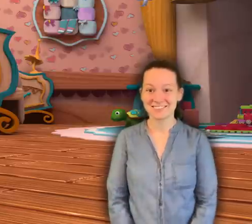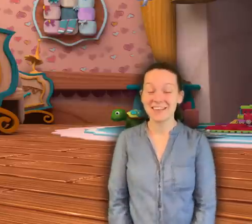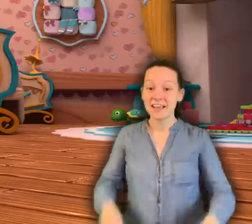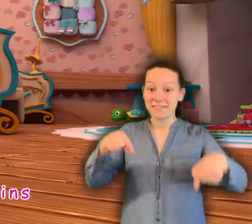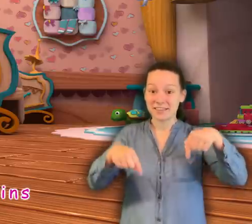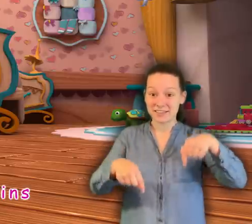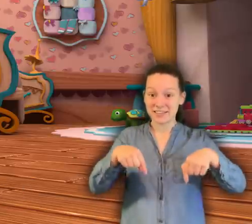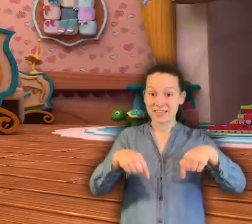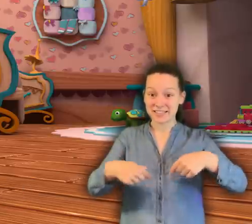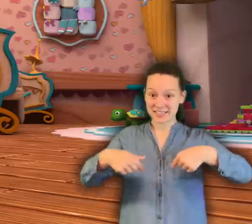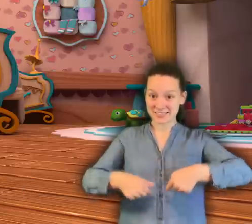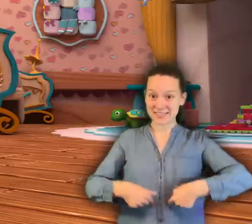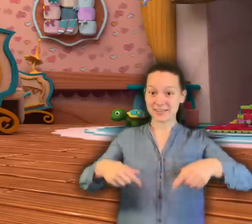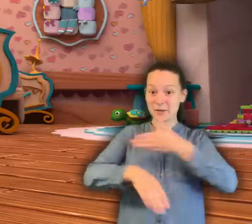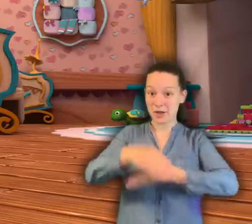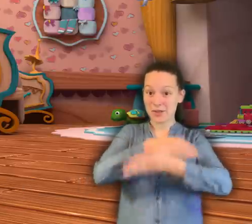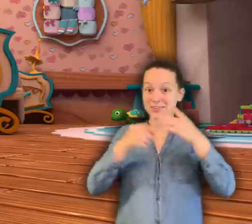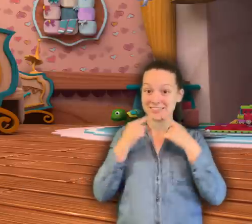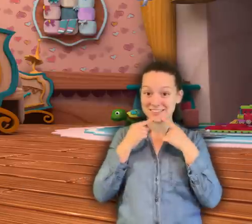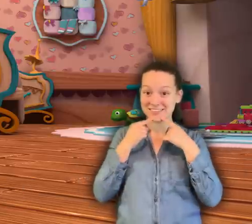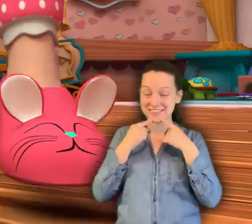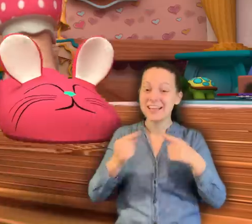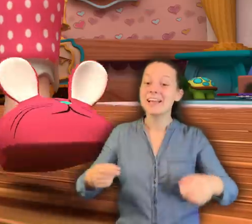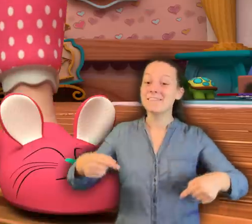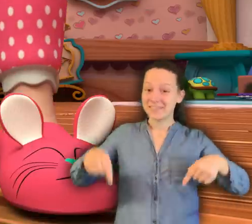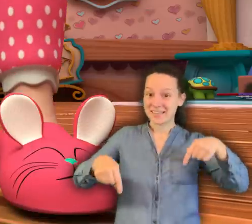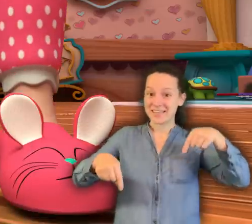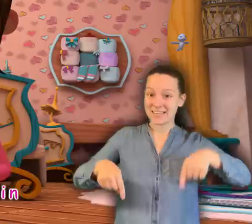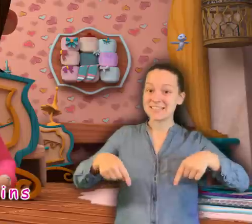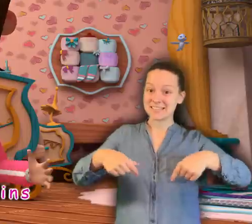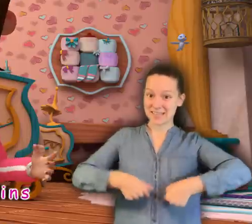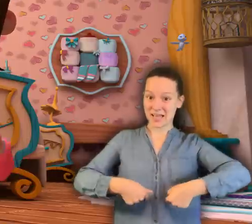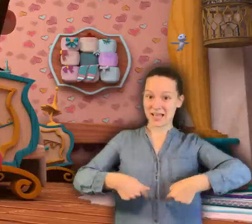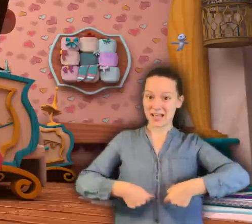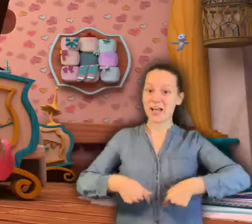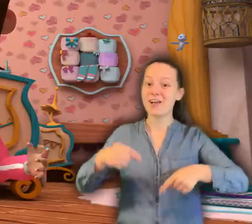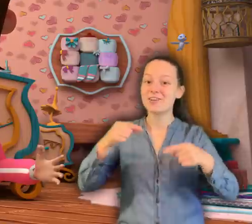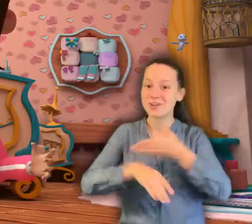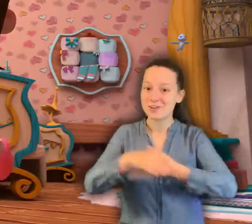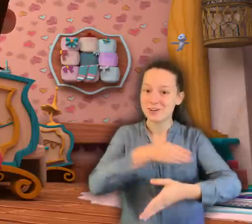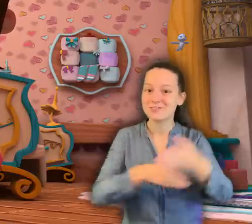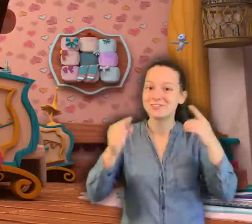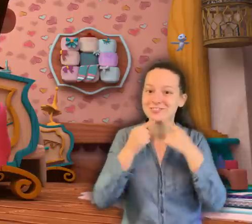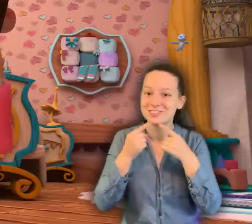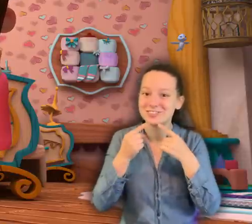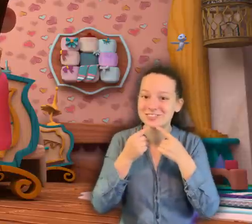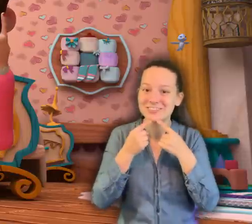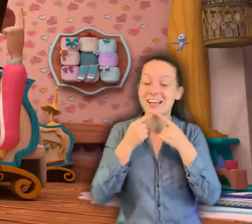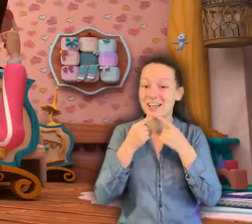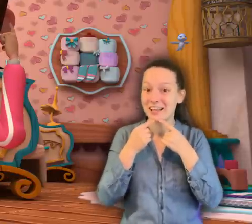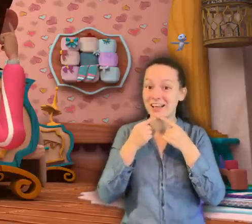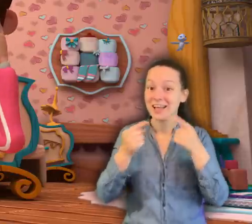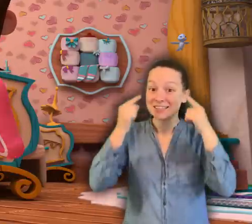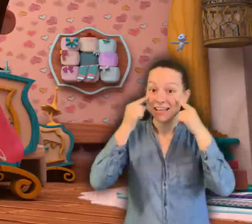feet and tummies arms and chins arms and chins feet and tummies arms and chins arms and chins